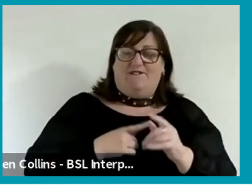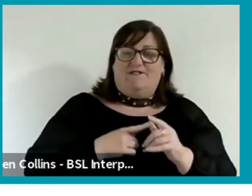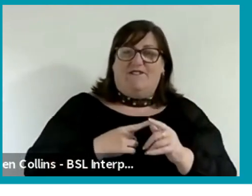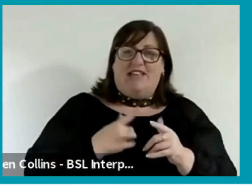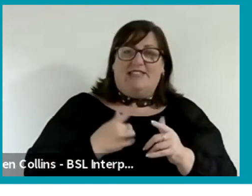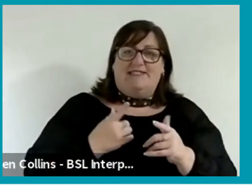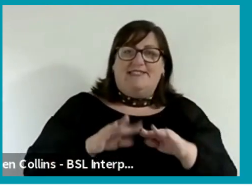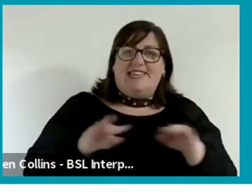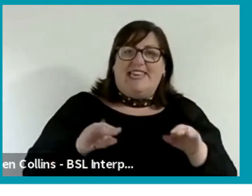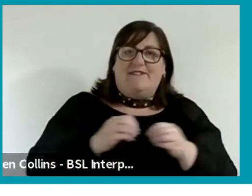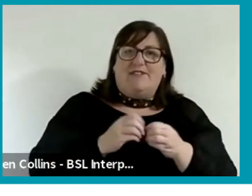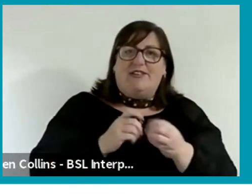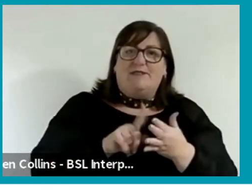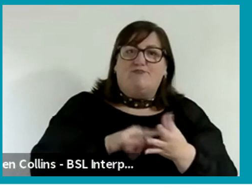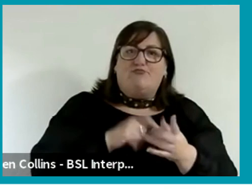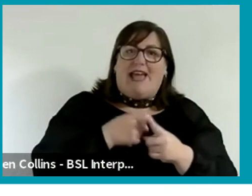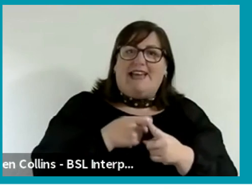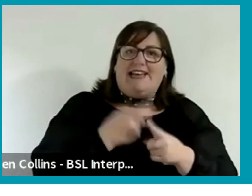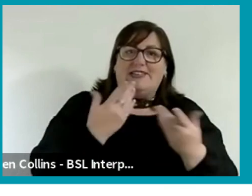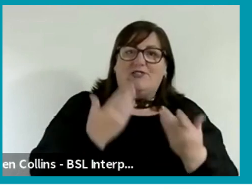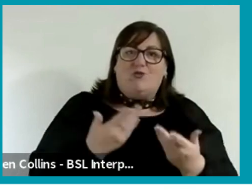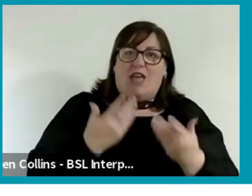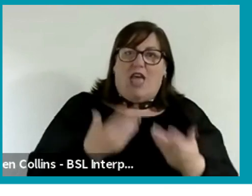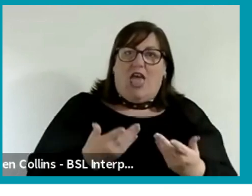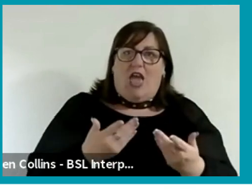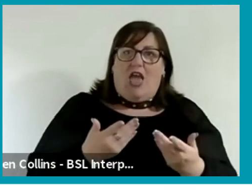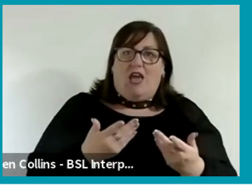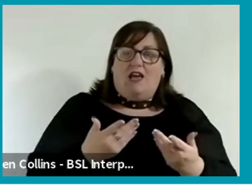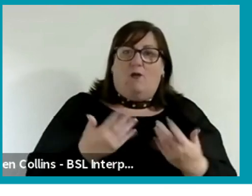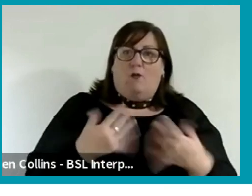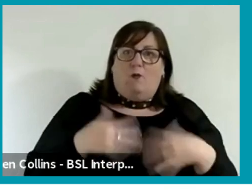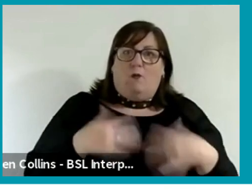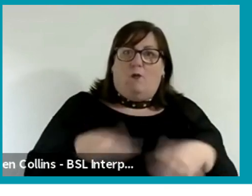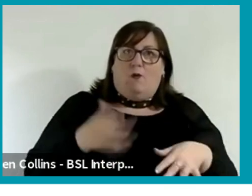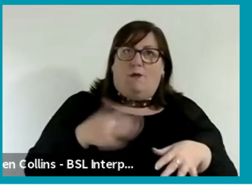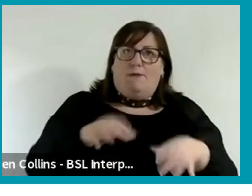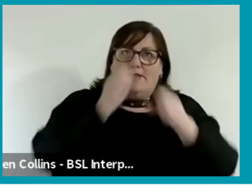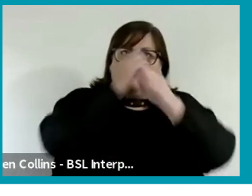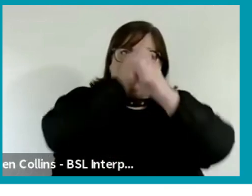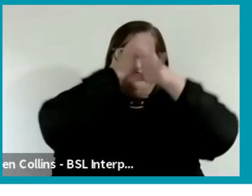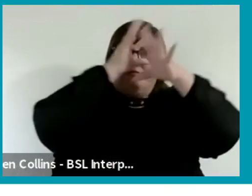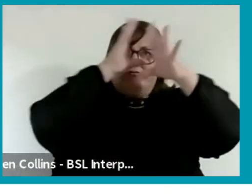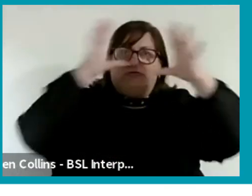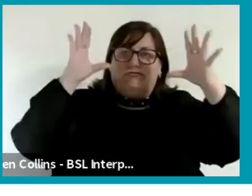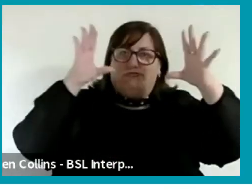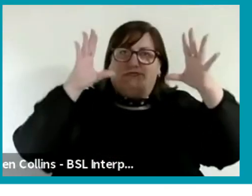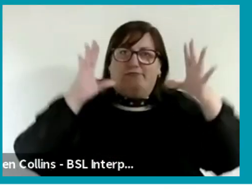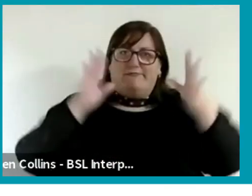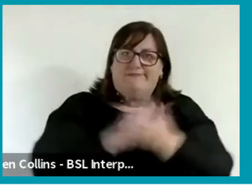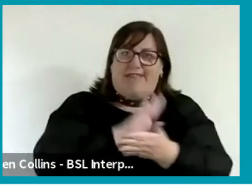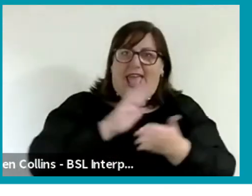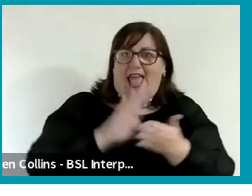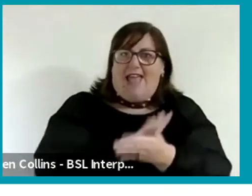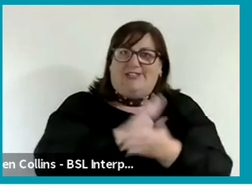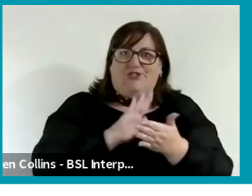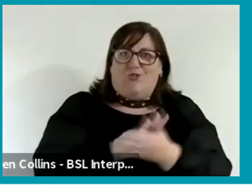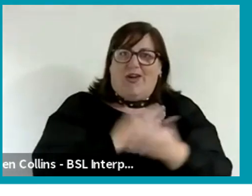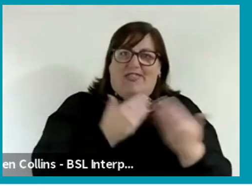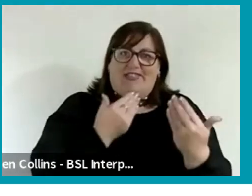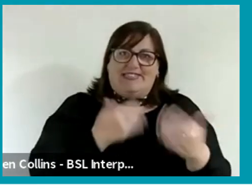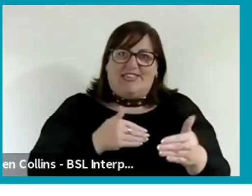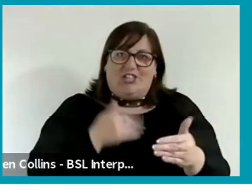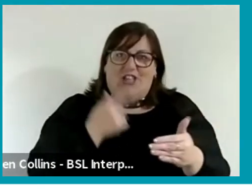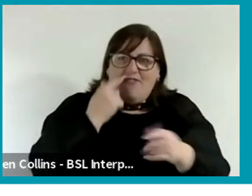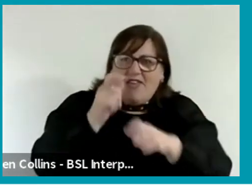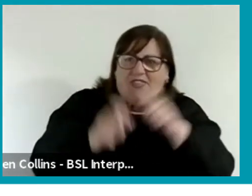today. It's certainly been very, very insightful, and I've thoroughly enjoyed the session. I hope that you all have too. It looks like all of our candidates have,